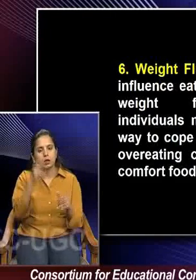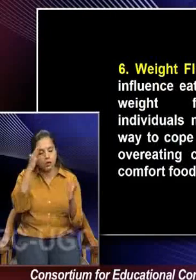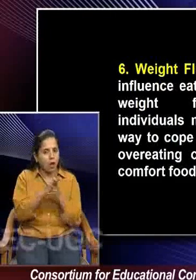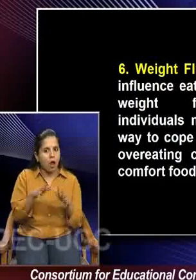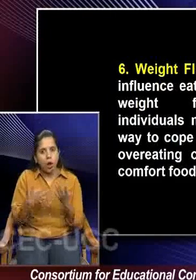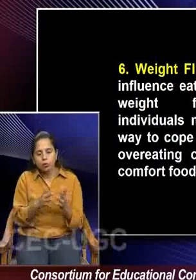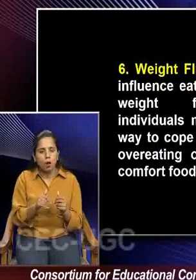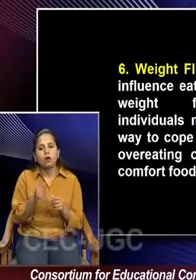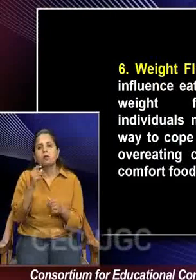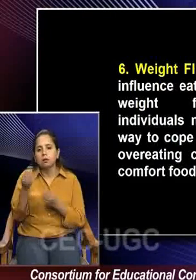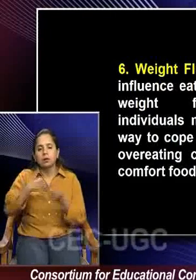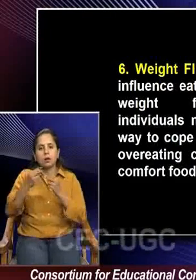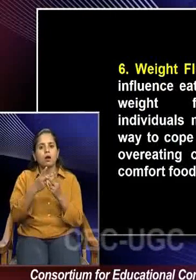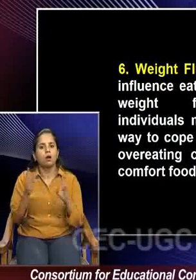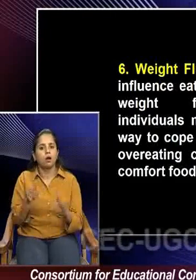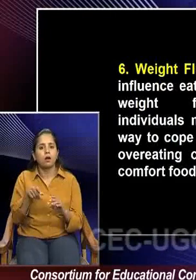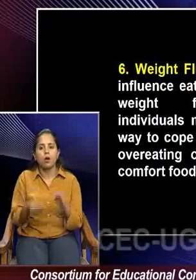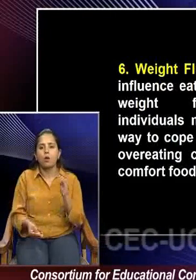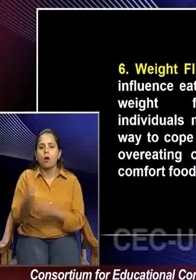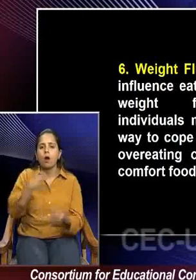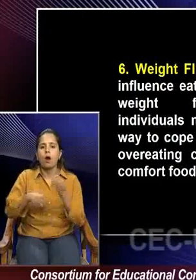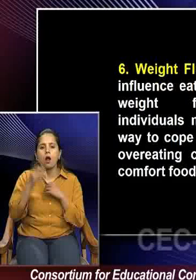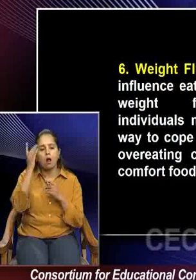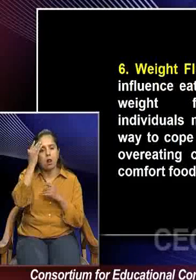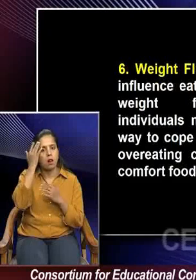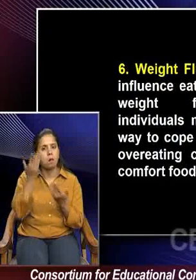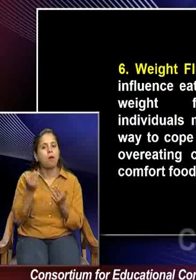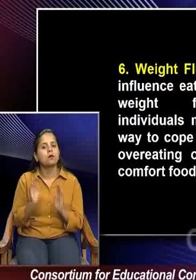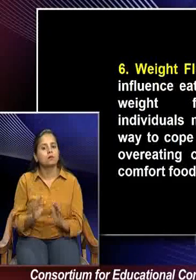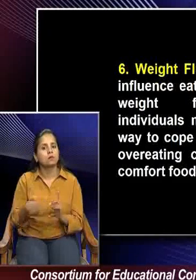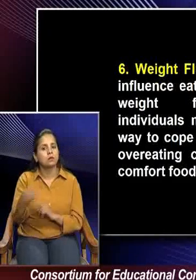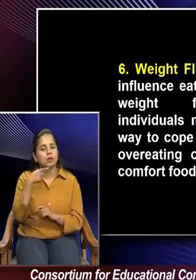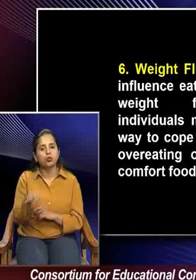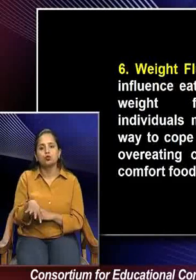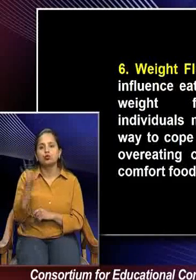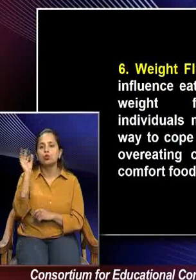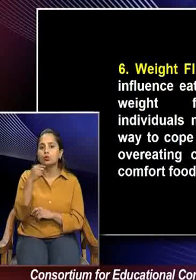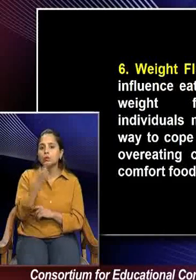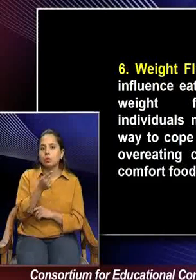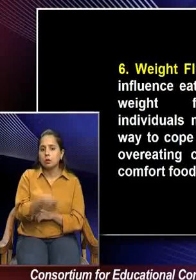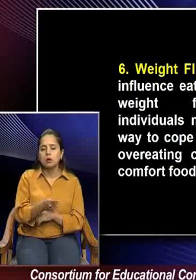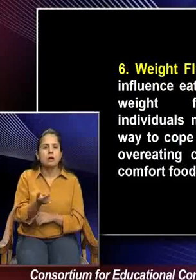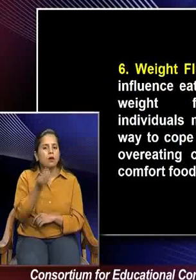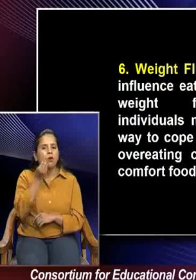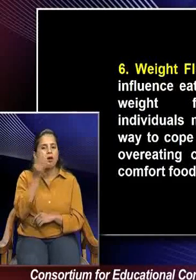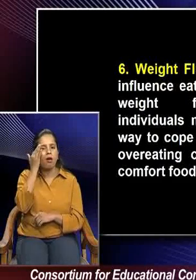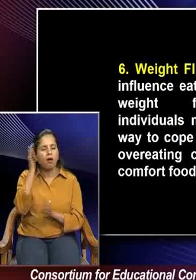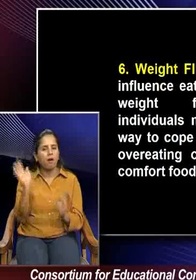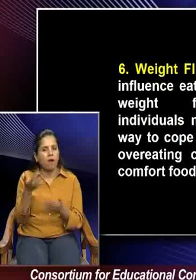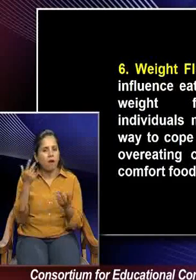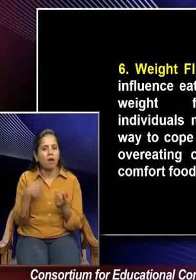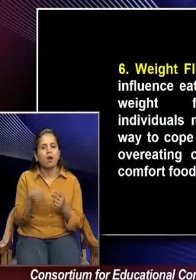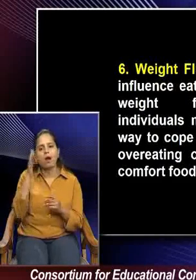stress, leading to overeating and choosing unhealthy